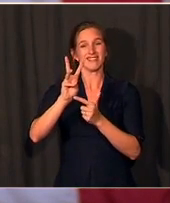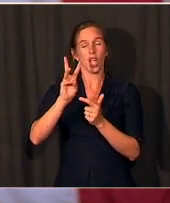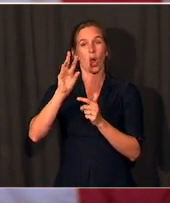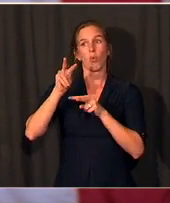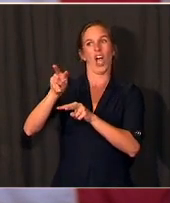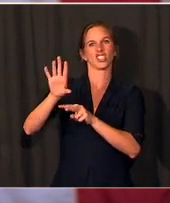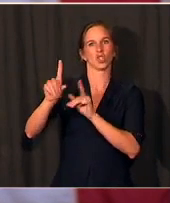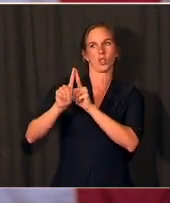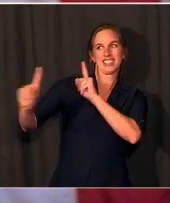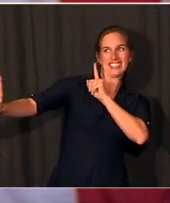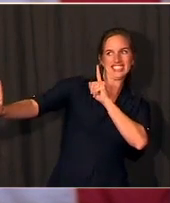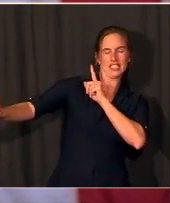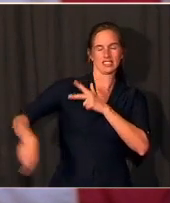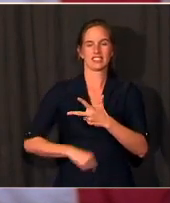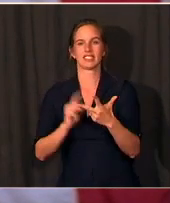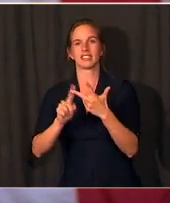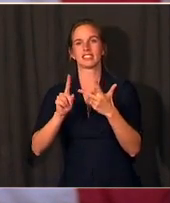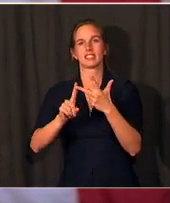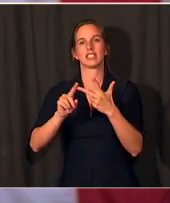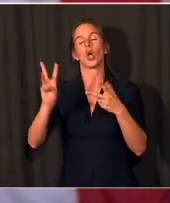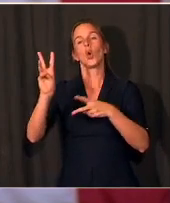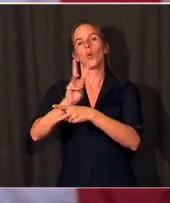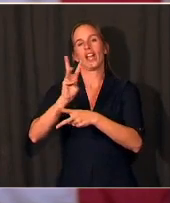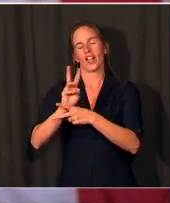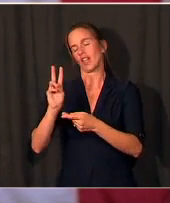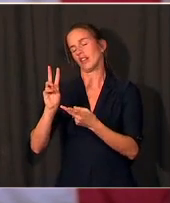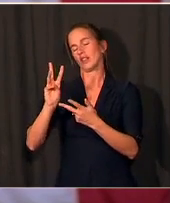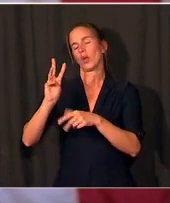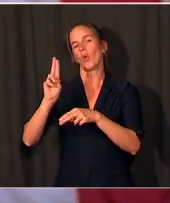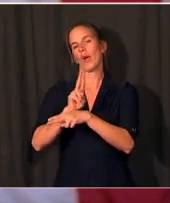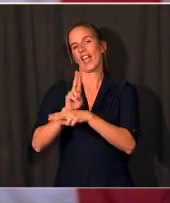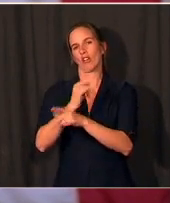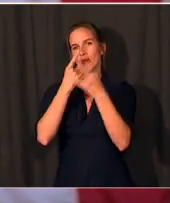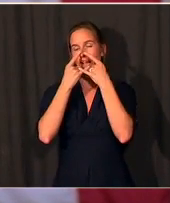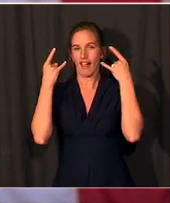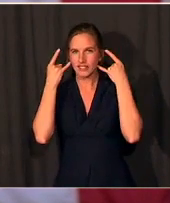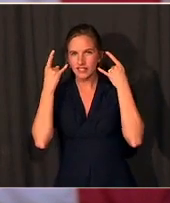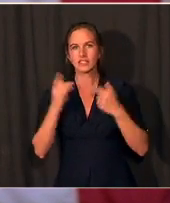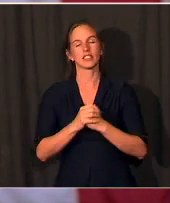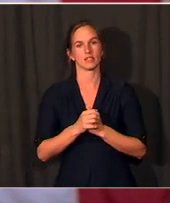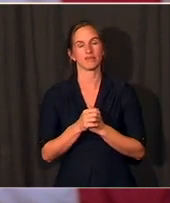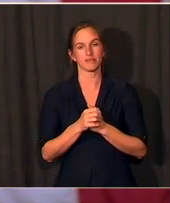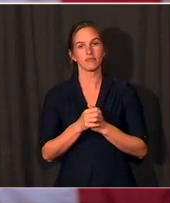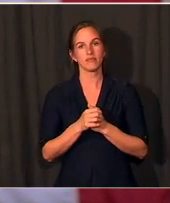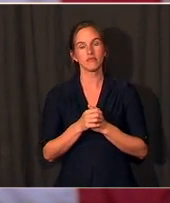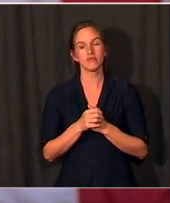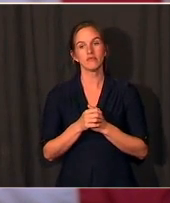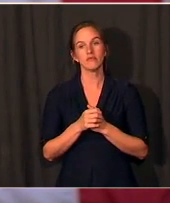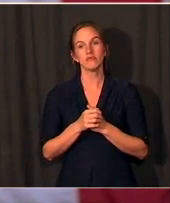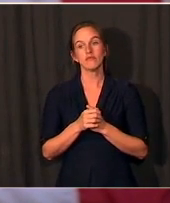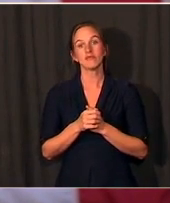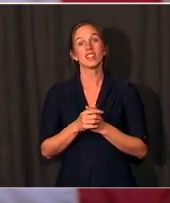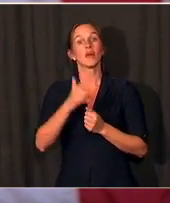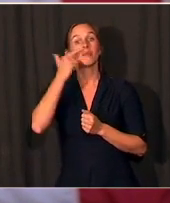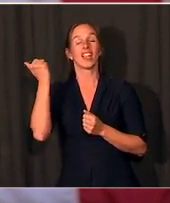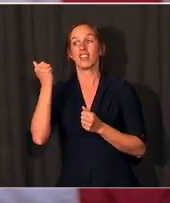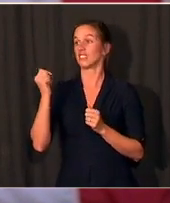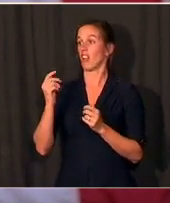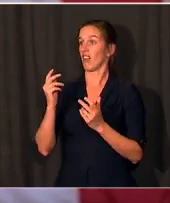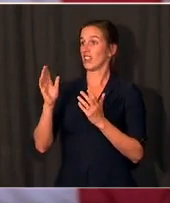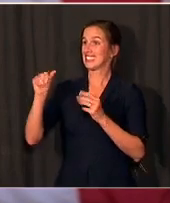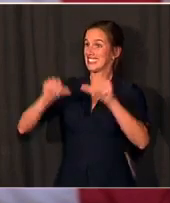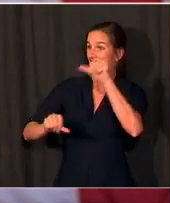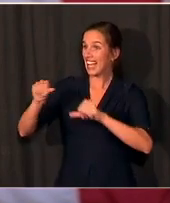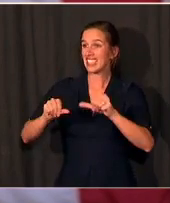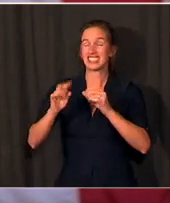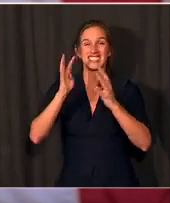where you can't do those things. Because of the incredible American spirit, because of what great scientists and public servants and innovators have done through Operation